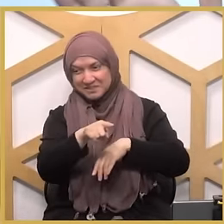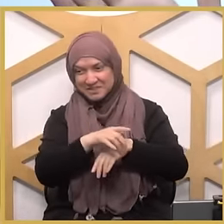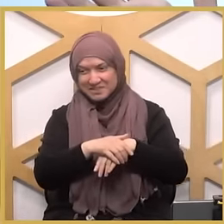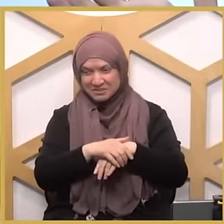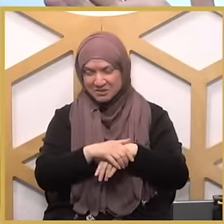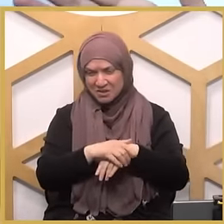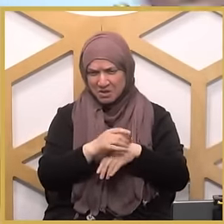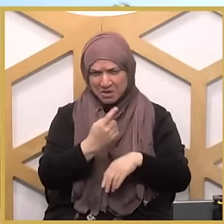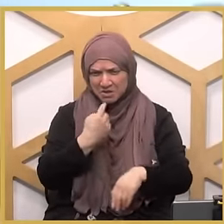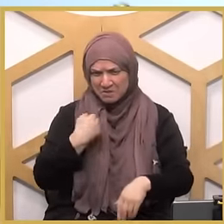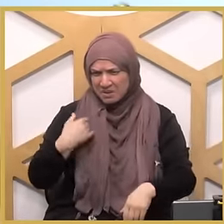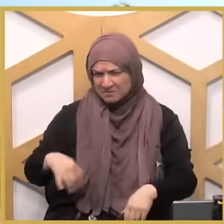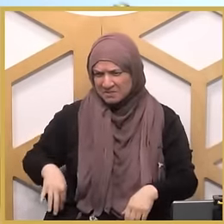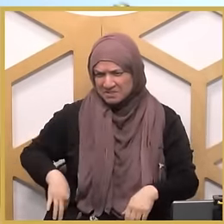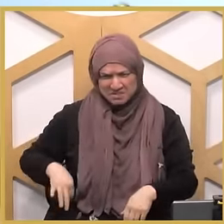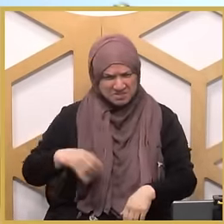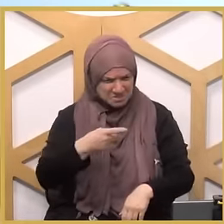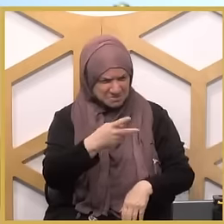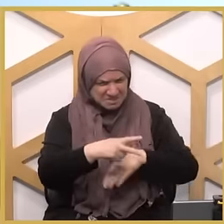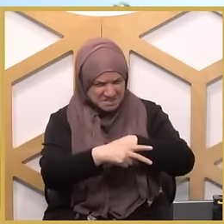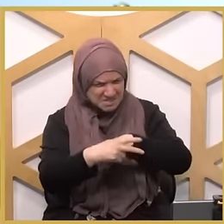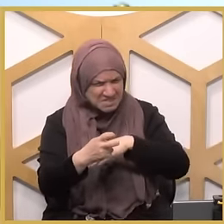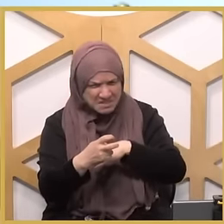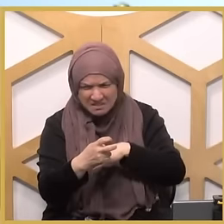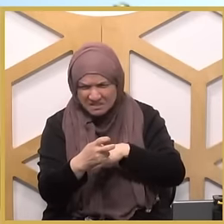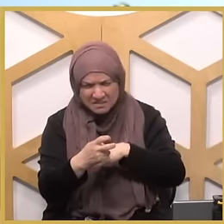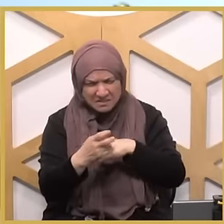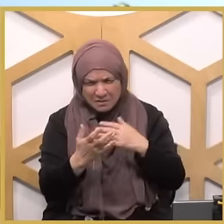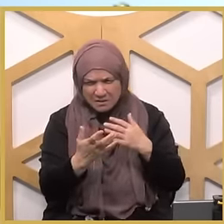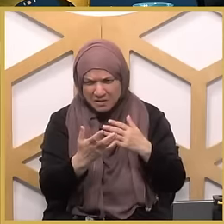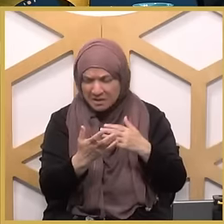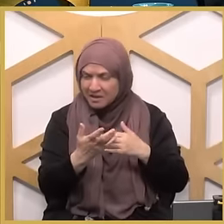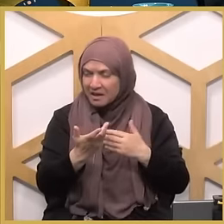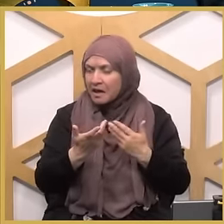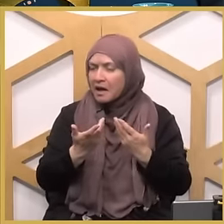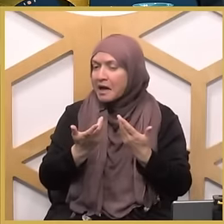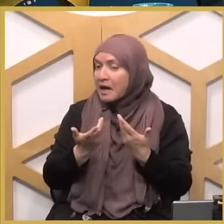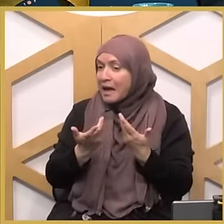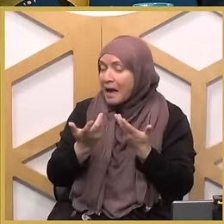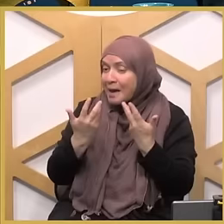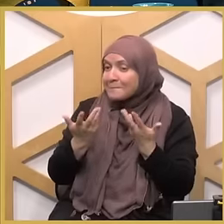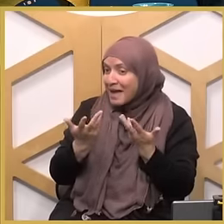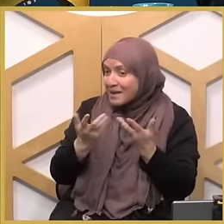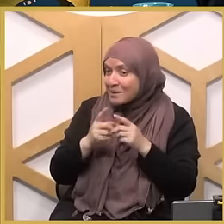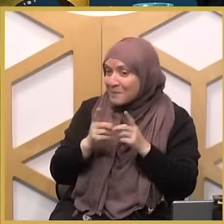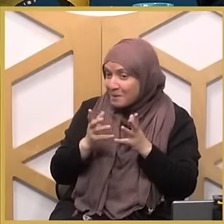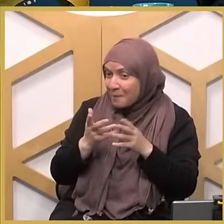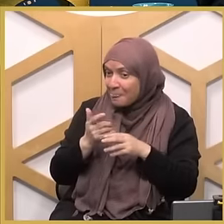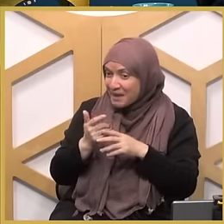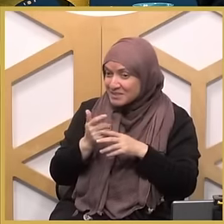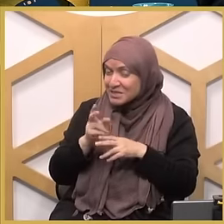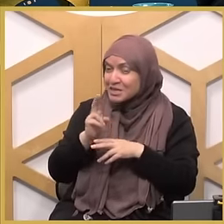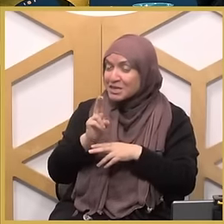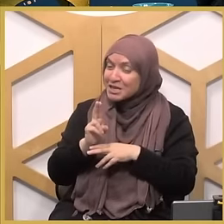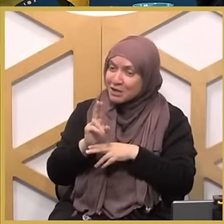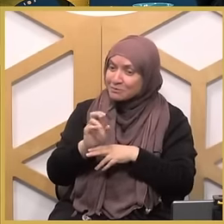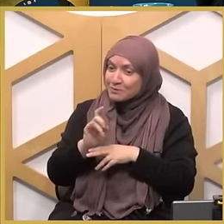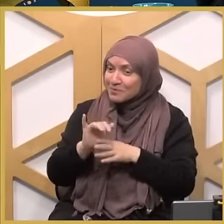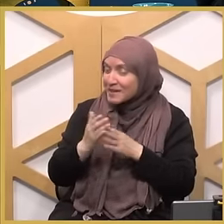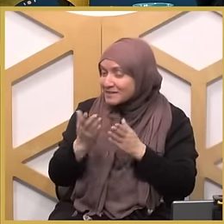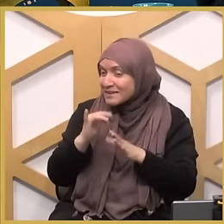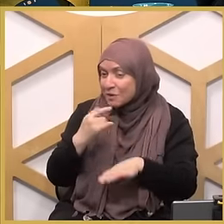for the sake of Allah subhanahu wa ta'ala. Now he's going to turn around and, you know, does he care about money in that moment? Favoritism of his relatives. So the worst, Allah will test